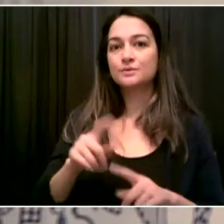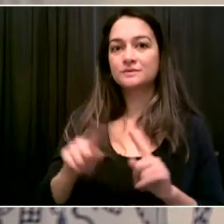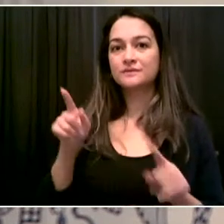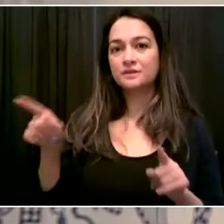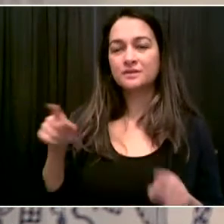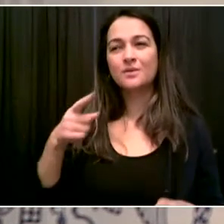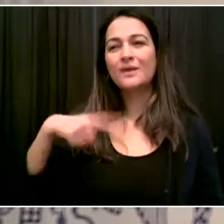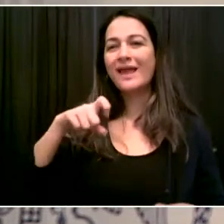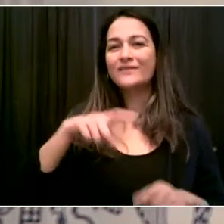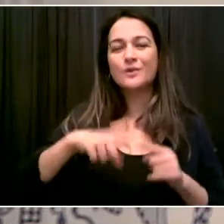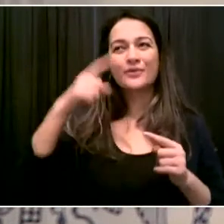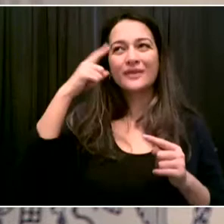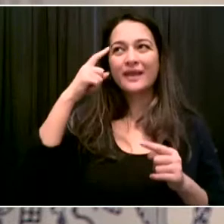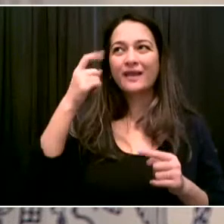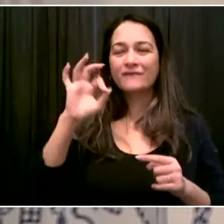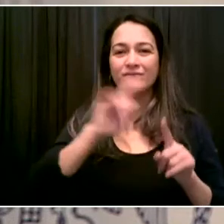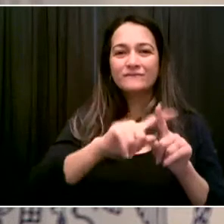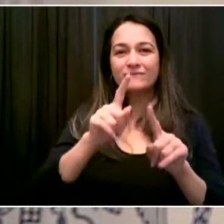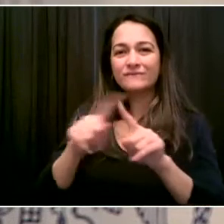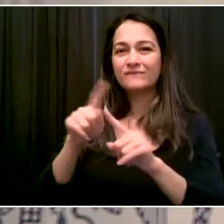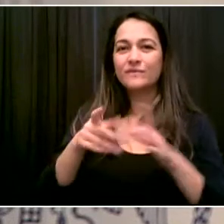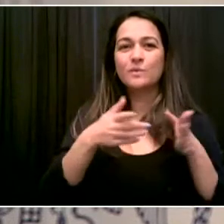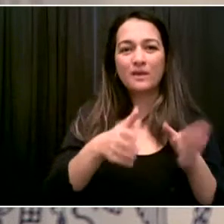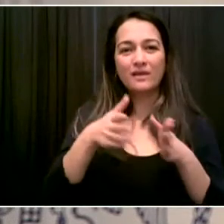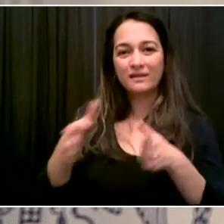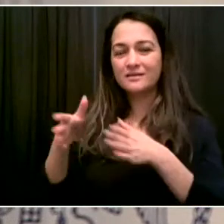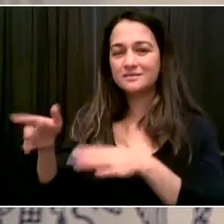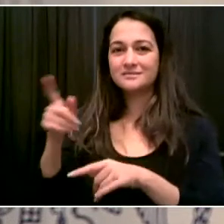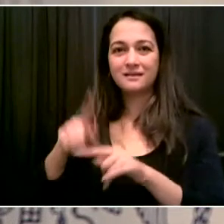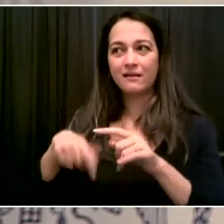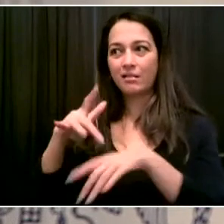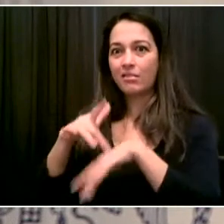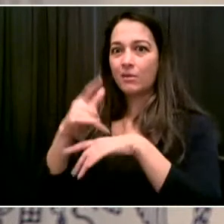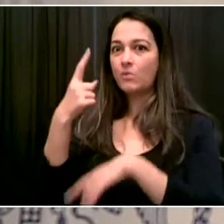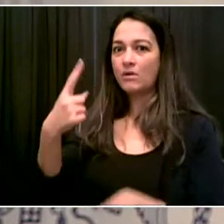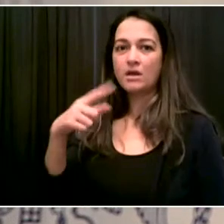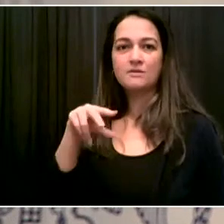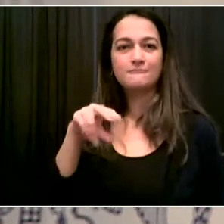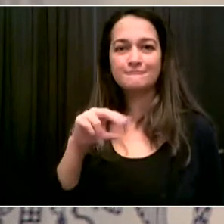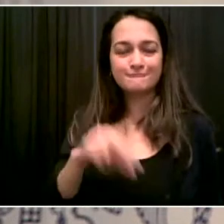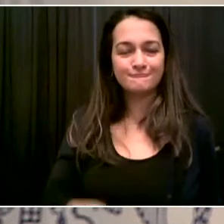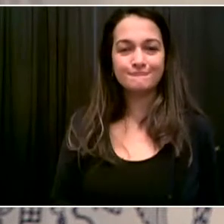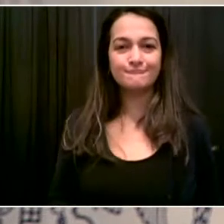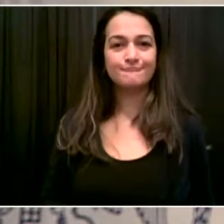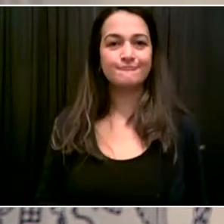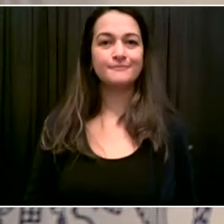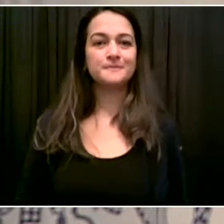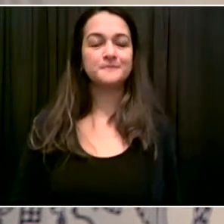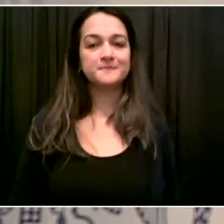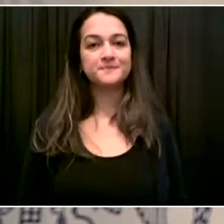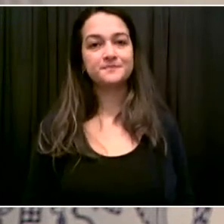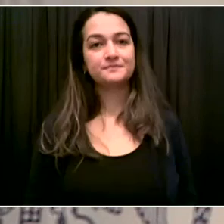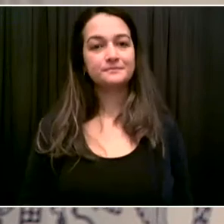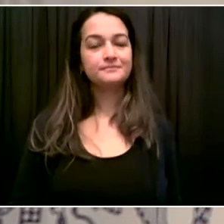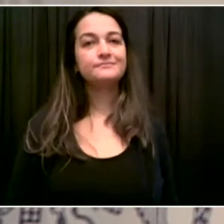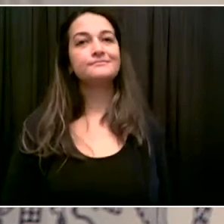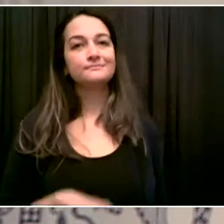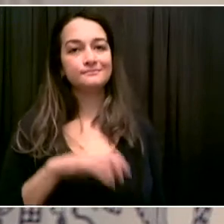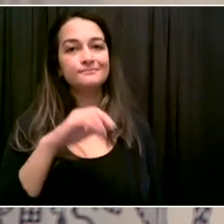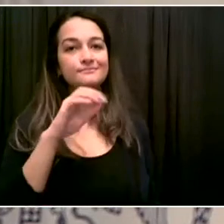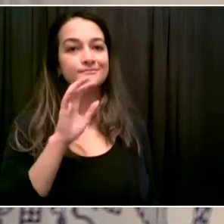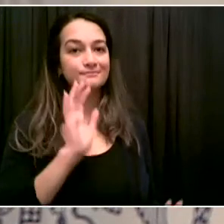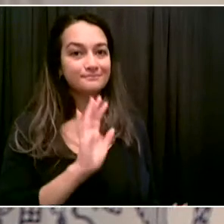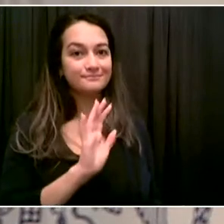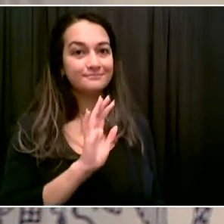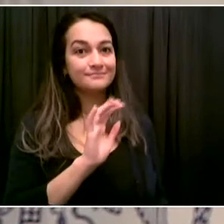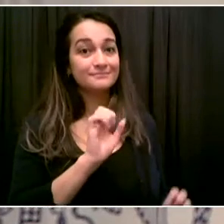Juan Manuel. Mr. Mayor, you might be working with a different governor in Albany in the last couple of months of your